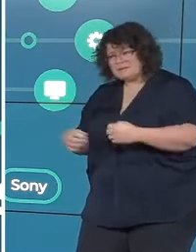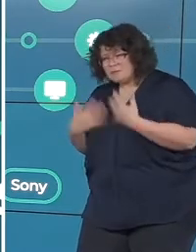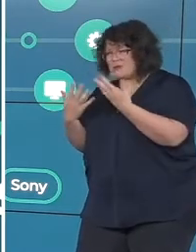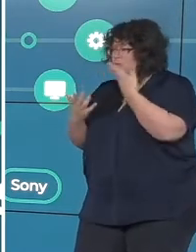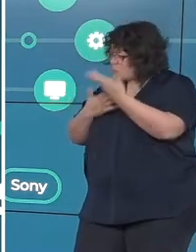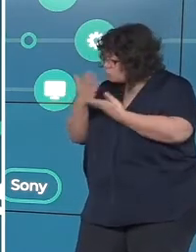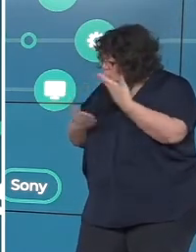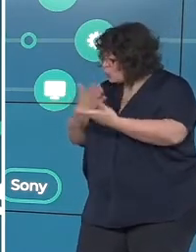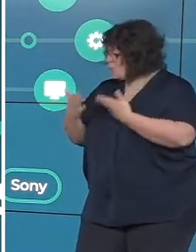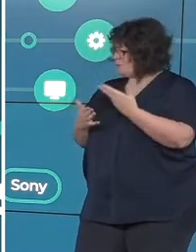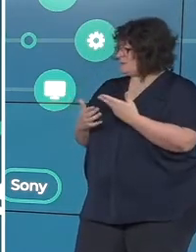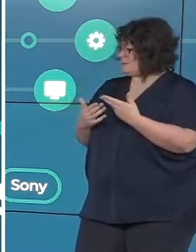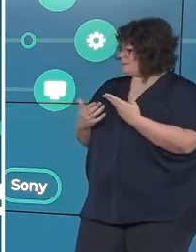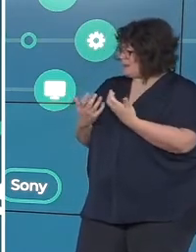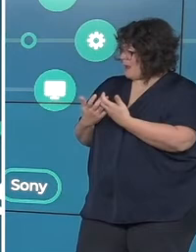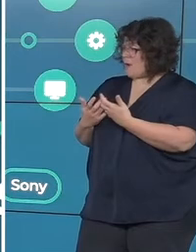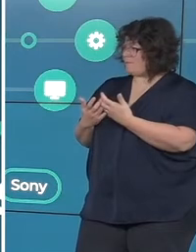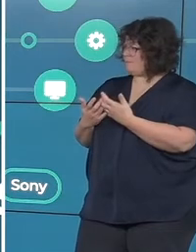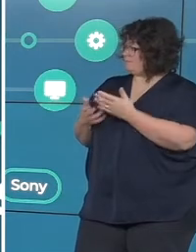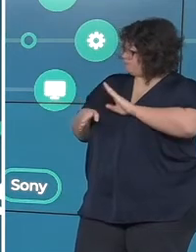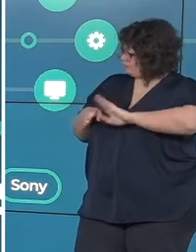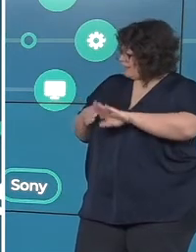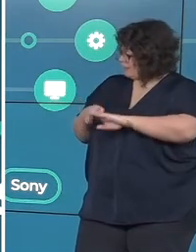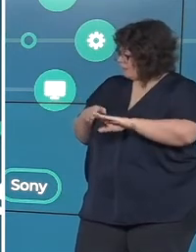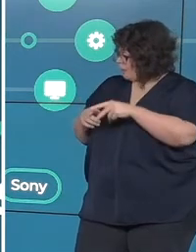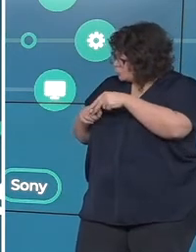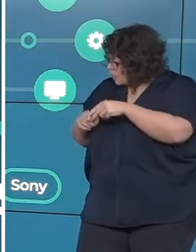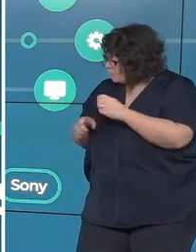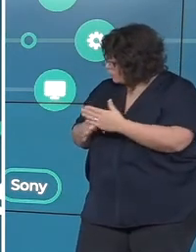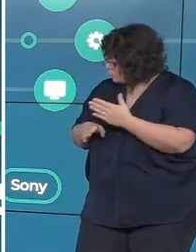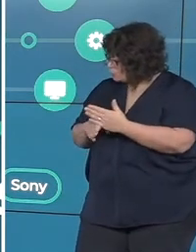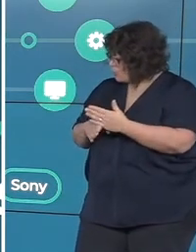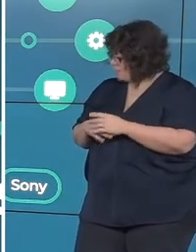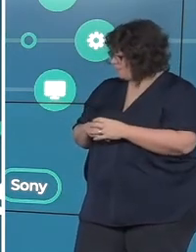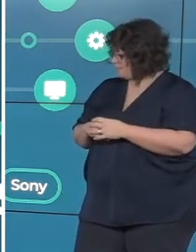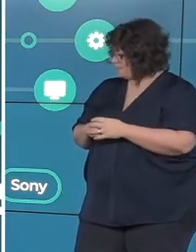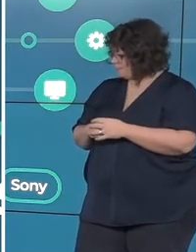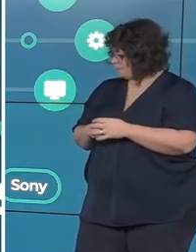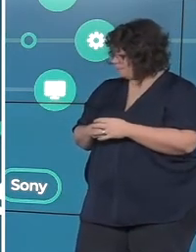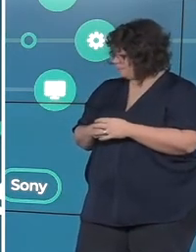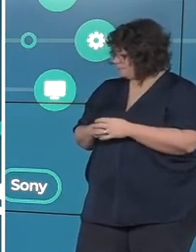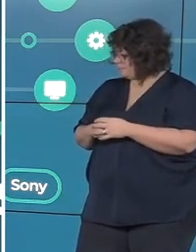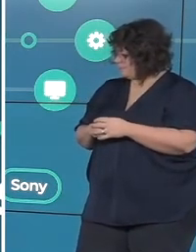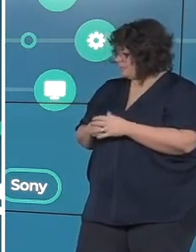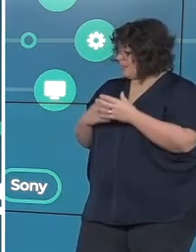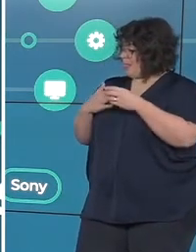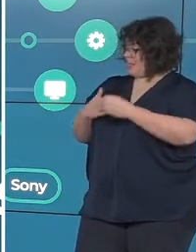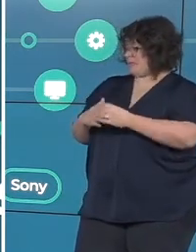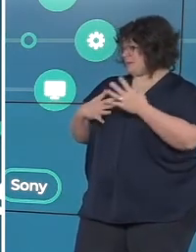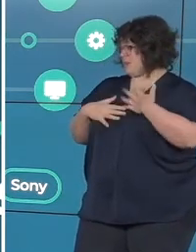sort of good over here? But if they understand the kind of compliance point and this whole carrots and sticks, if anything, it's